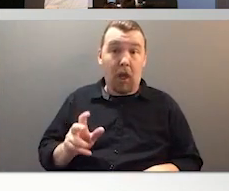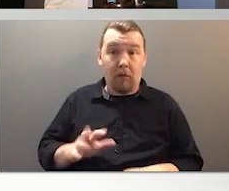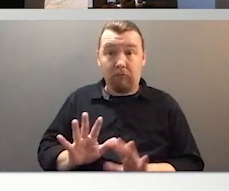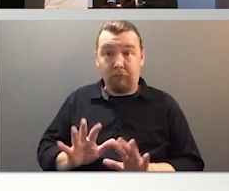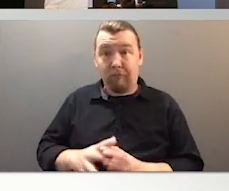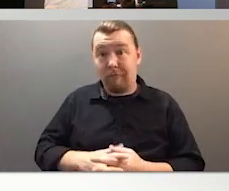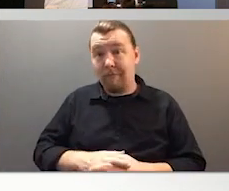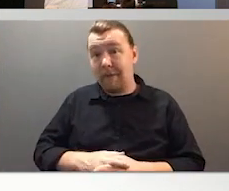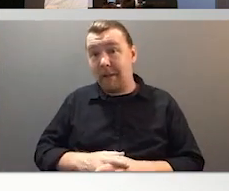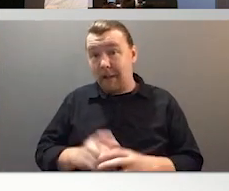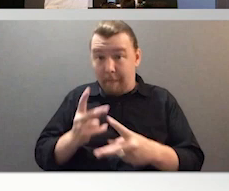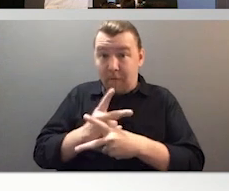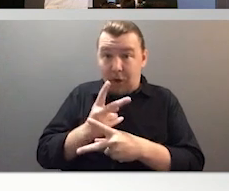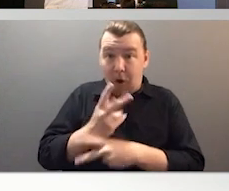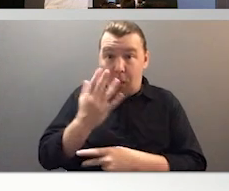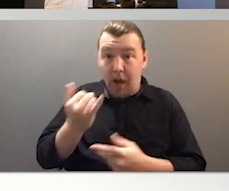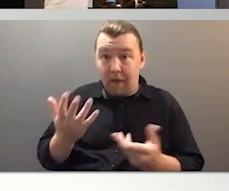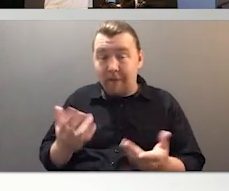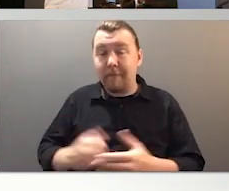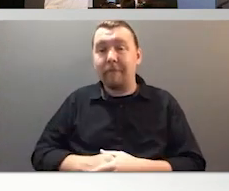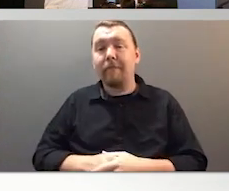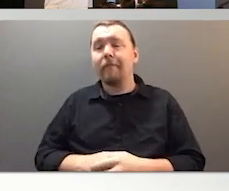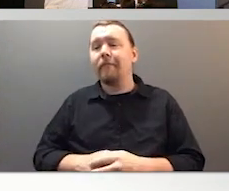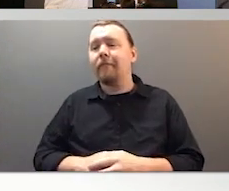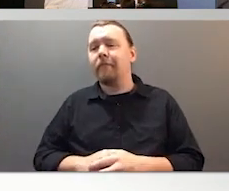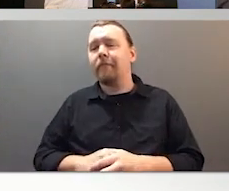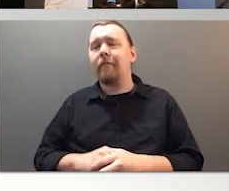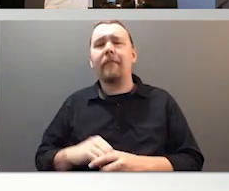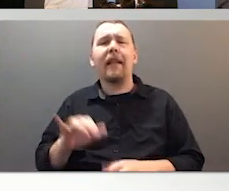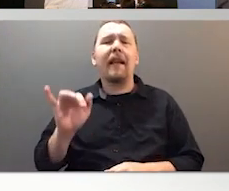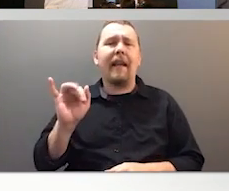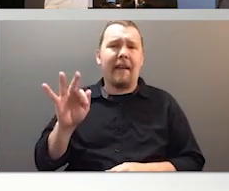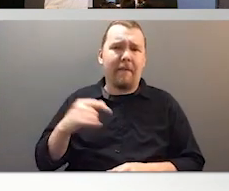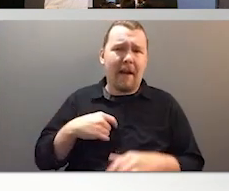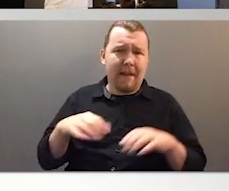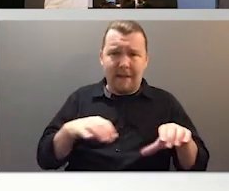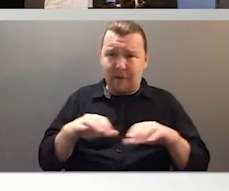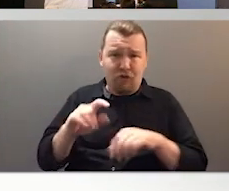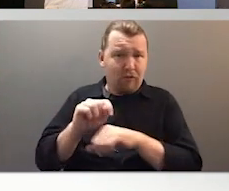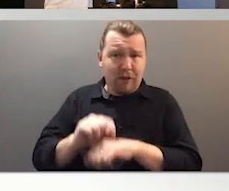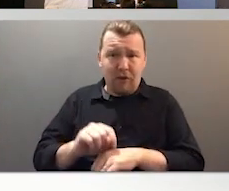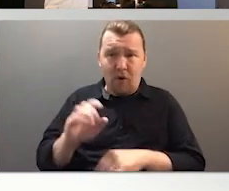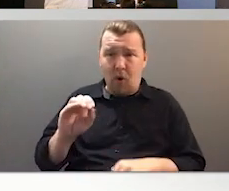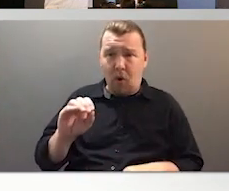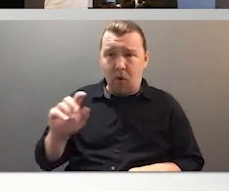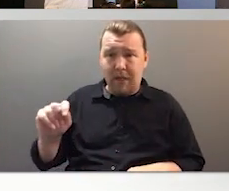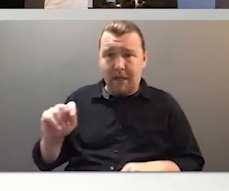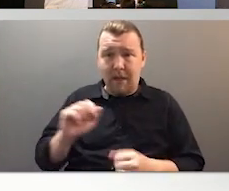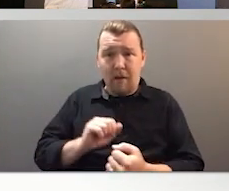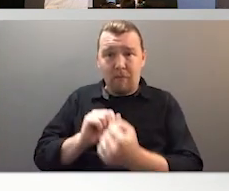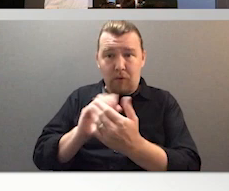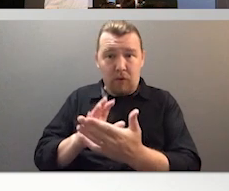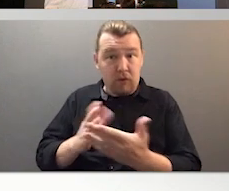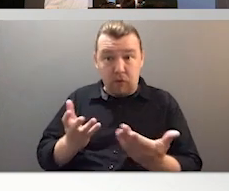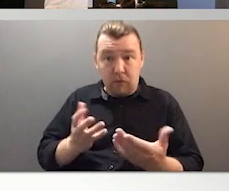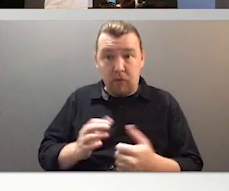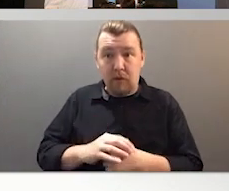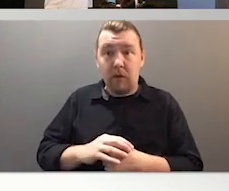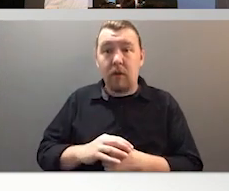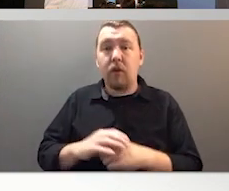well, let's figure this out. And so if I would have taken the traditional OT approach of doing the,